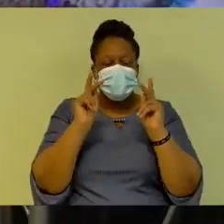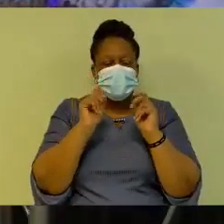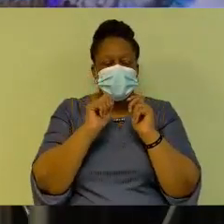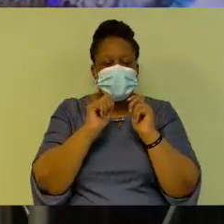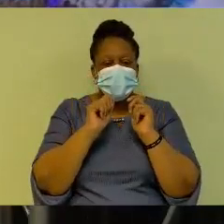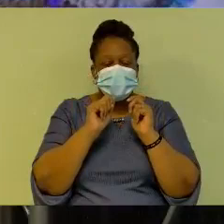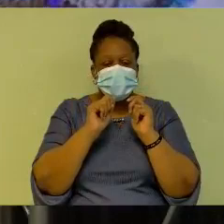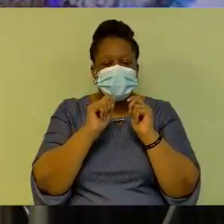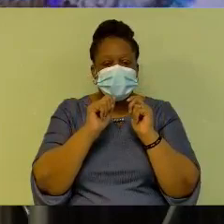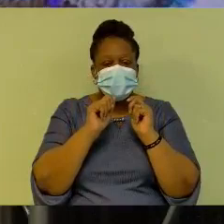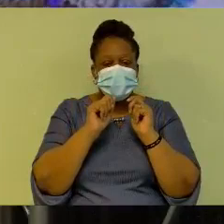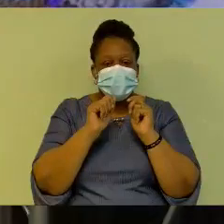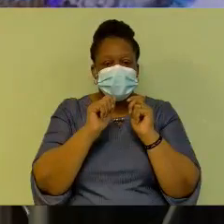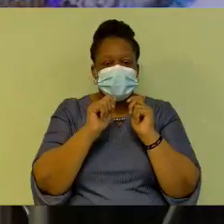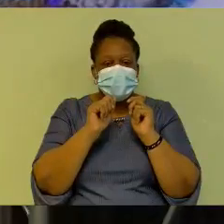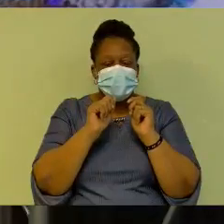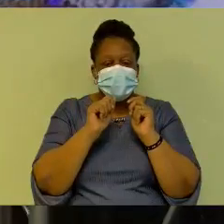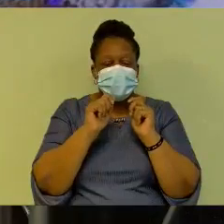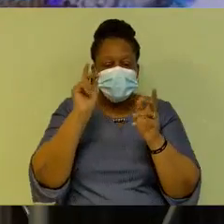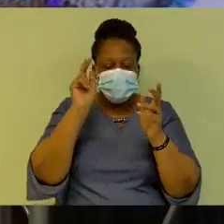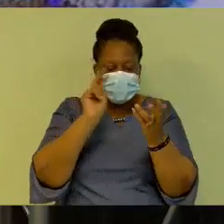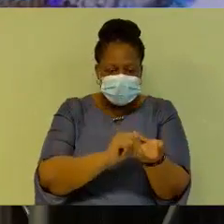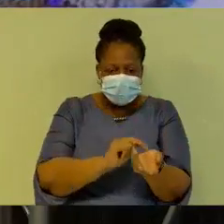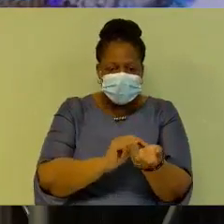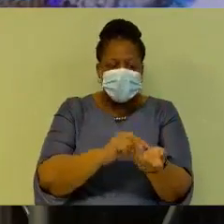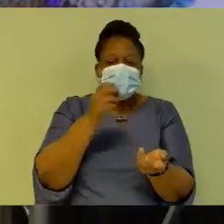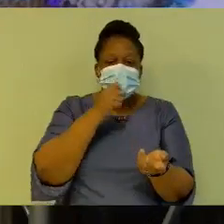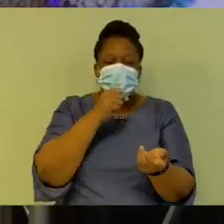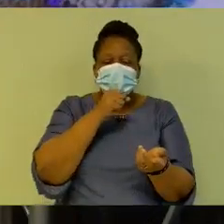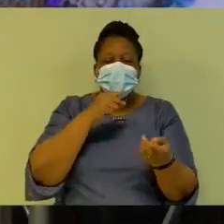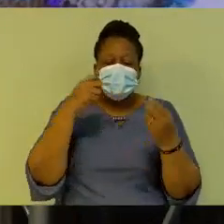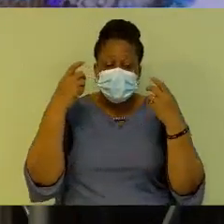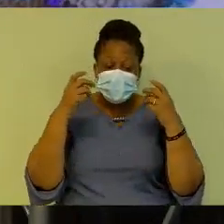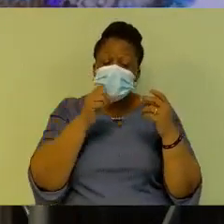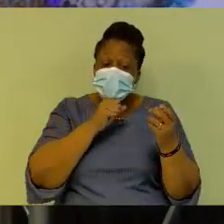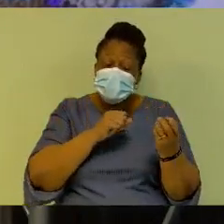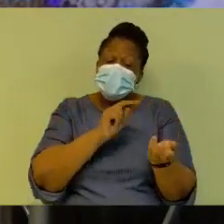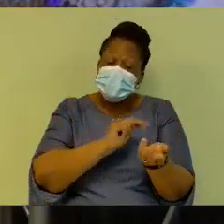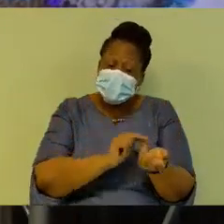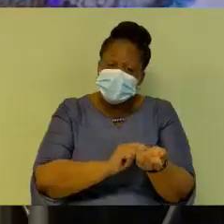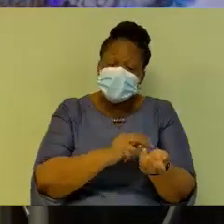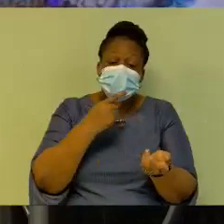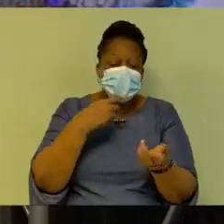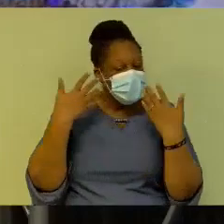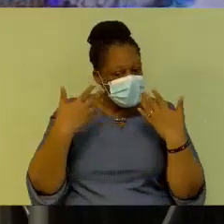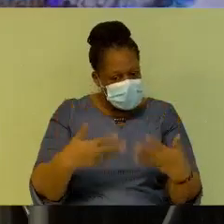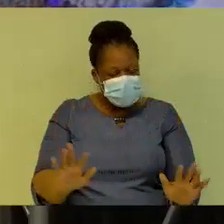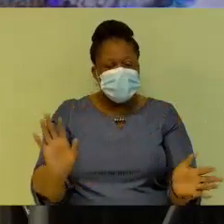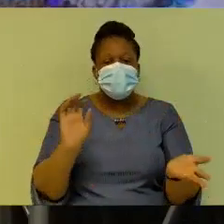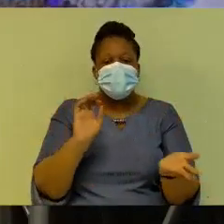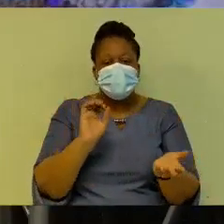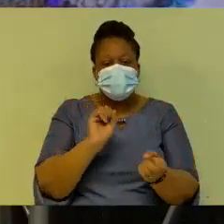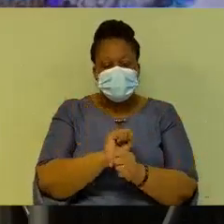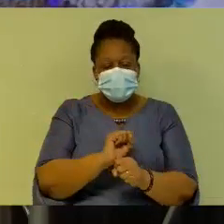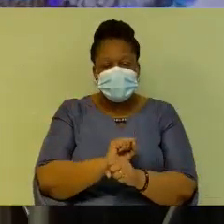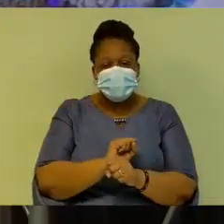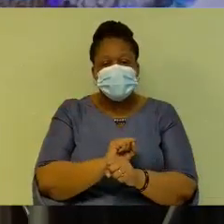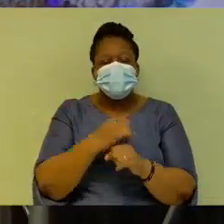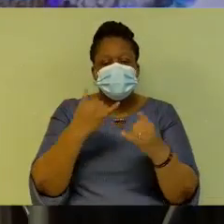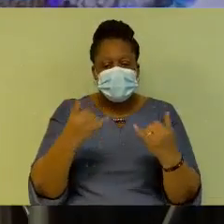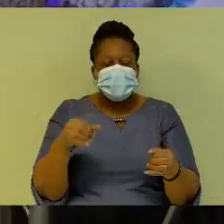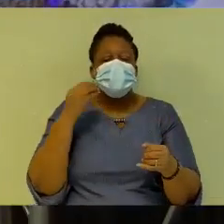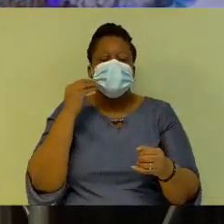touching all lives based in St. Kitts. She has presented red roses to members of rental